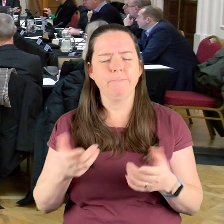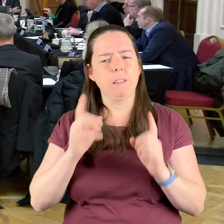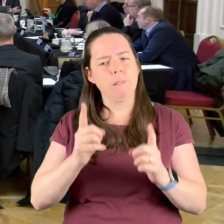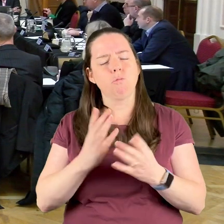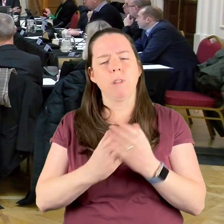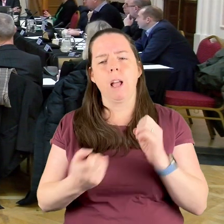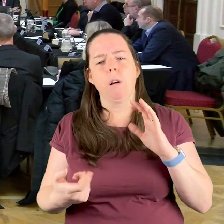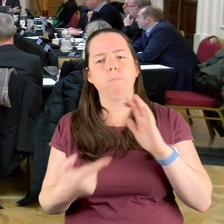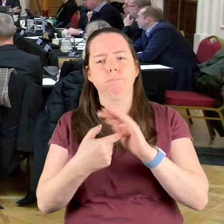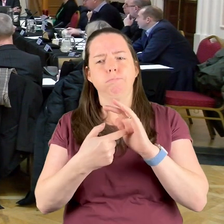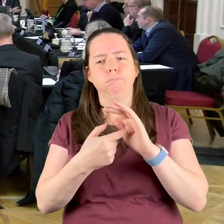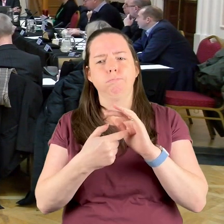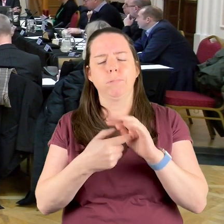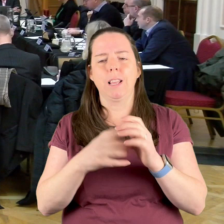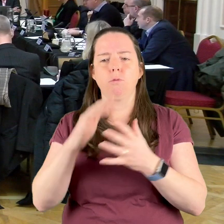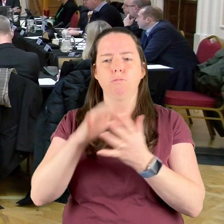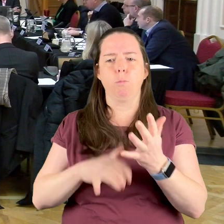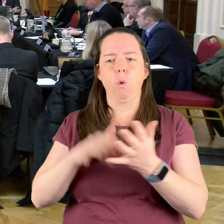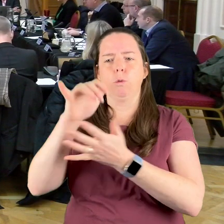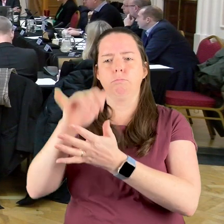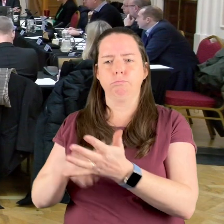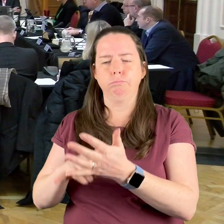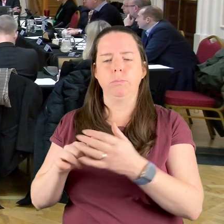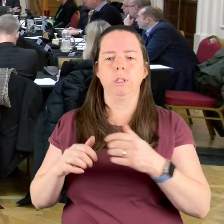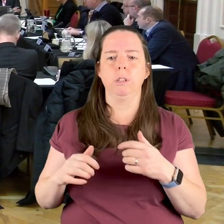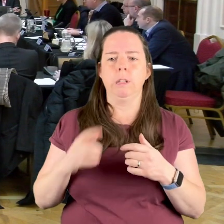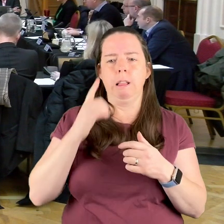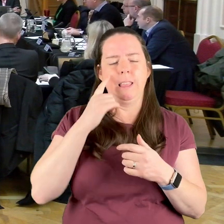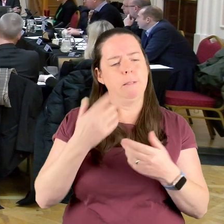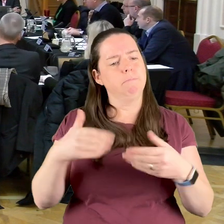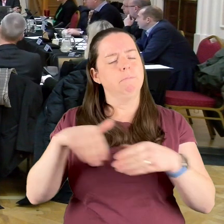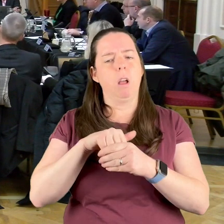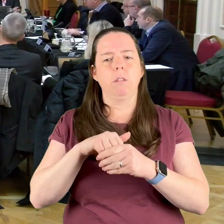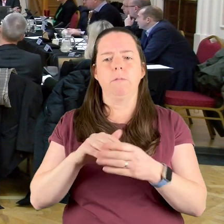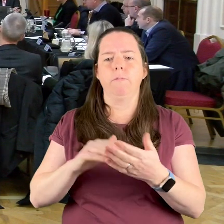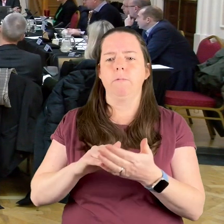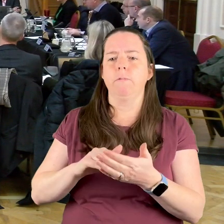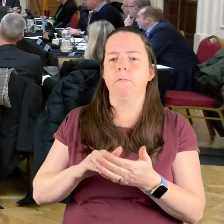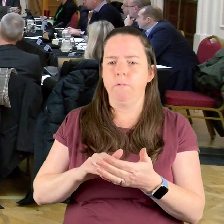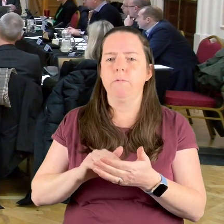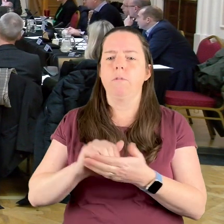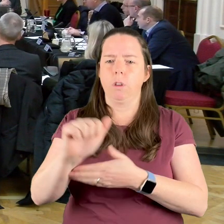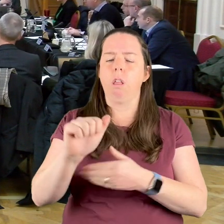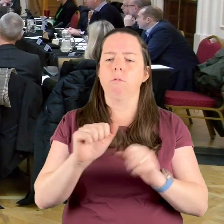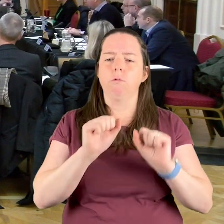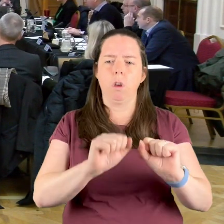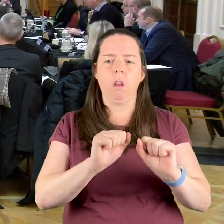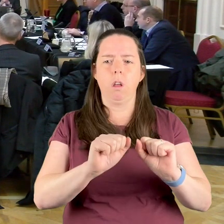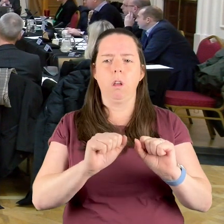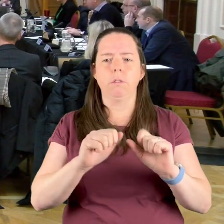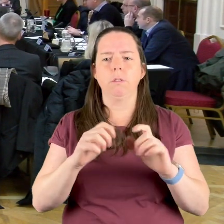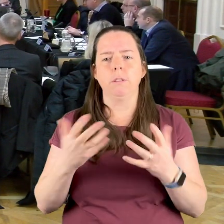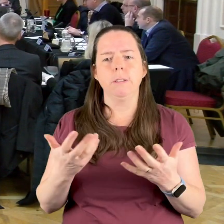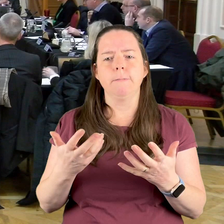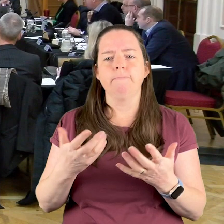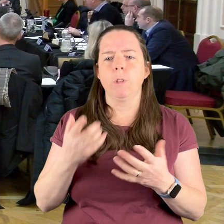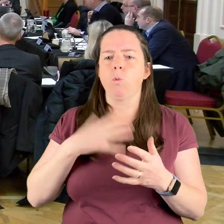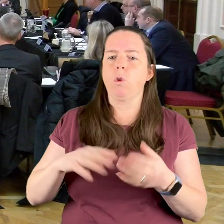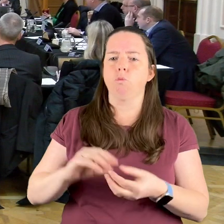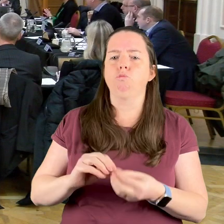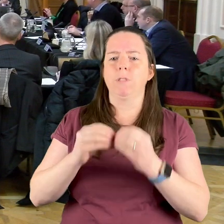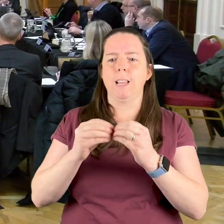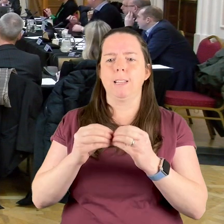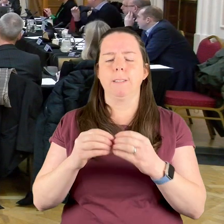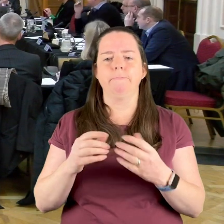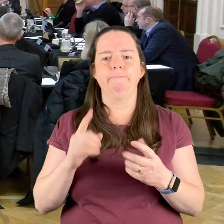that is key in both of those reports, and I think is part of the culture